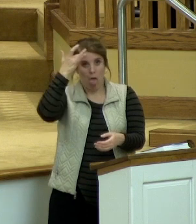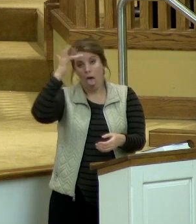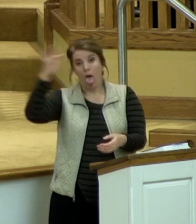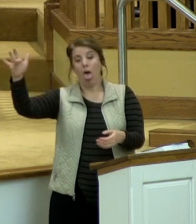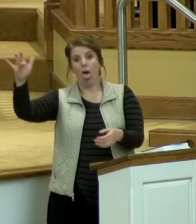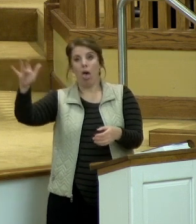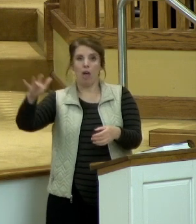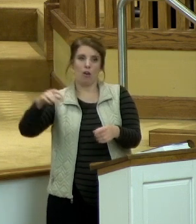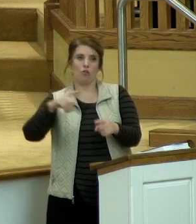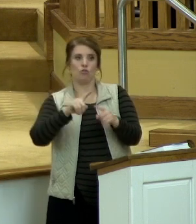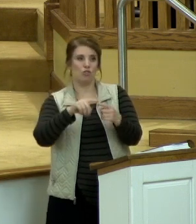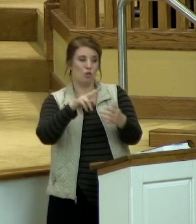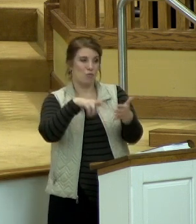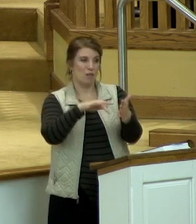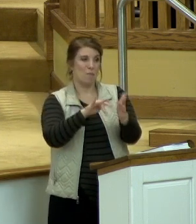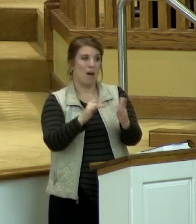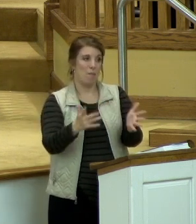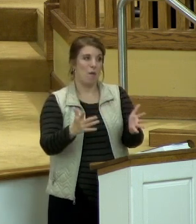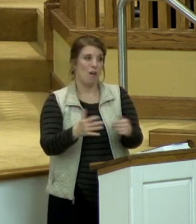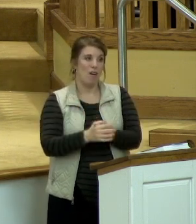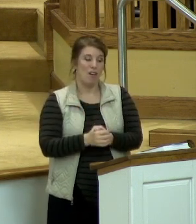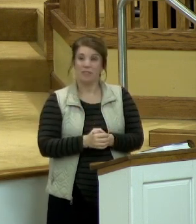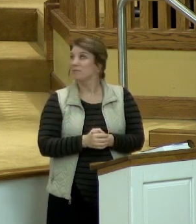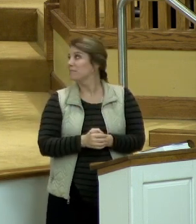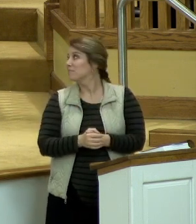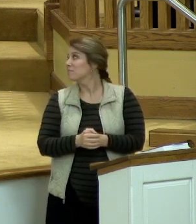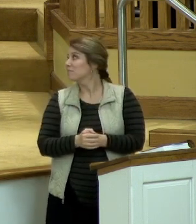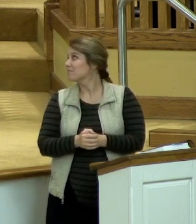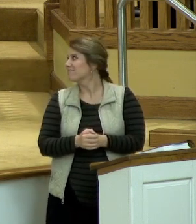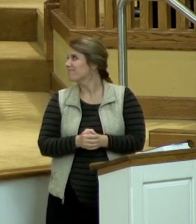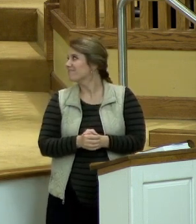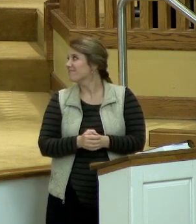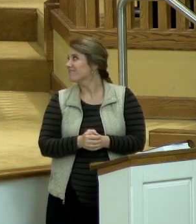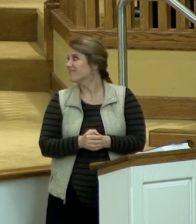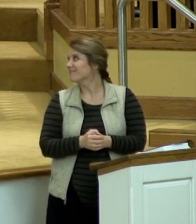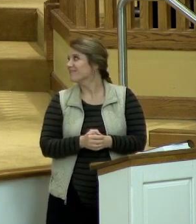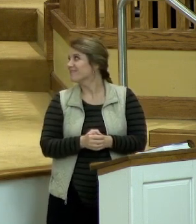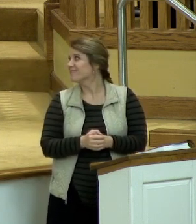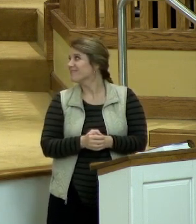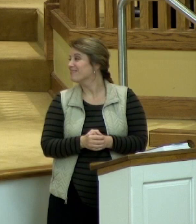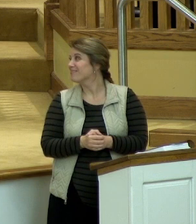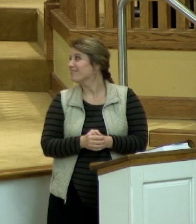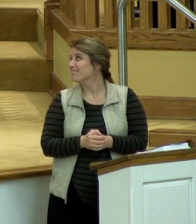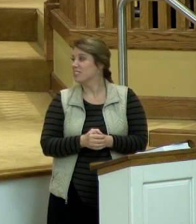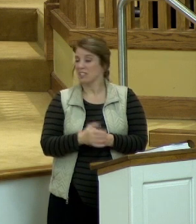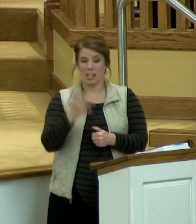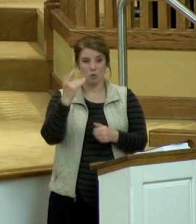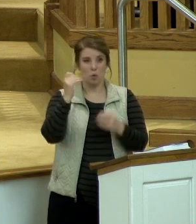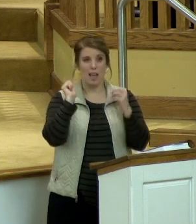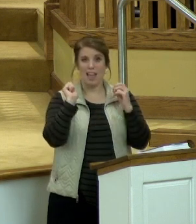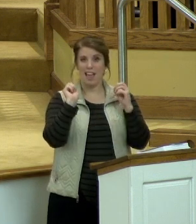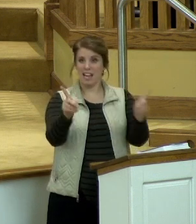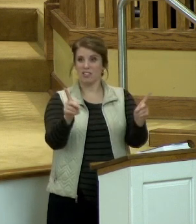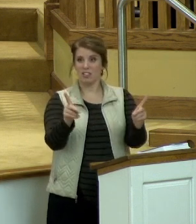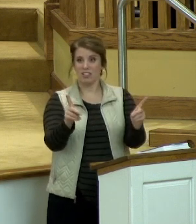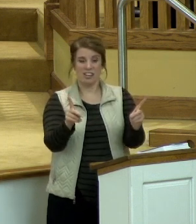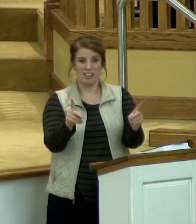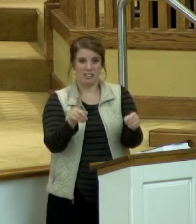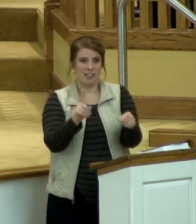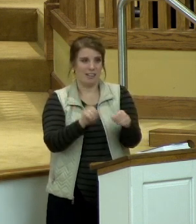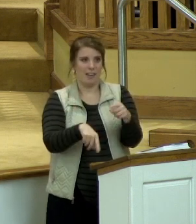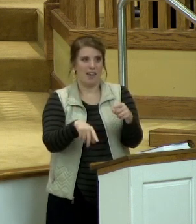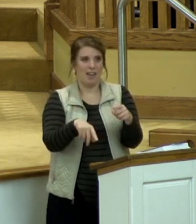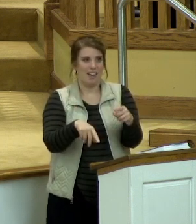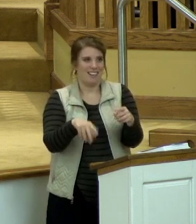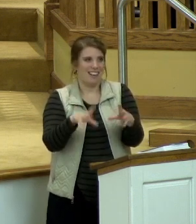Confines the mighty, like it or not, lump it or bump it. That's why the education can't absorb Christ,